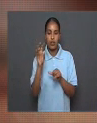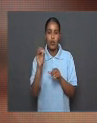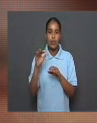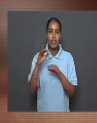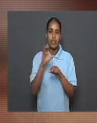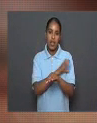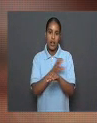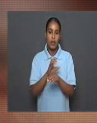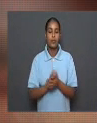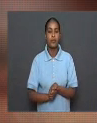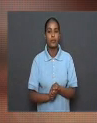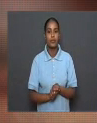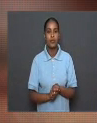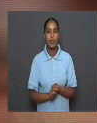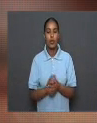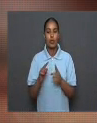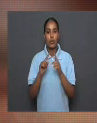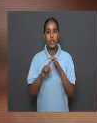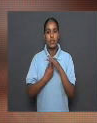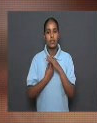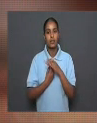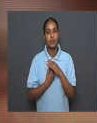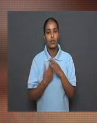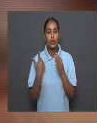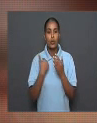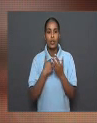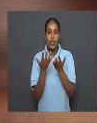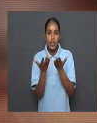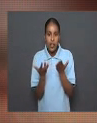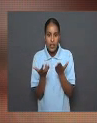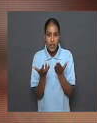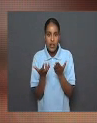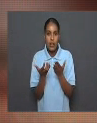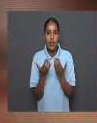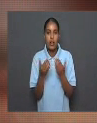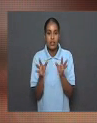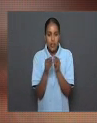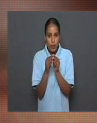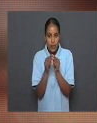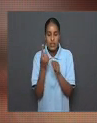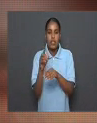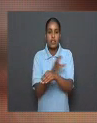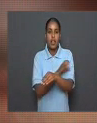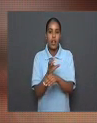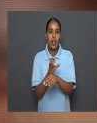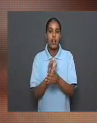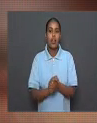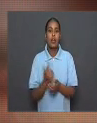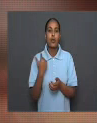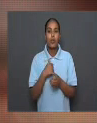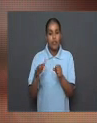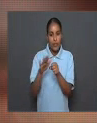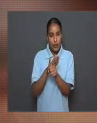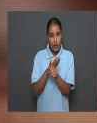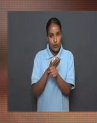cell. To begin, we need to assemble the cell. We